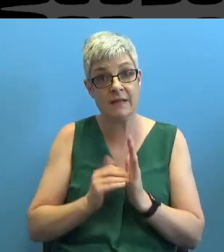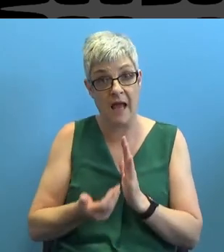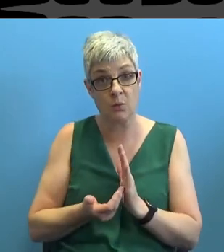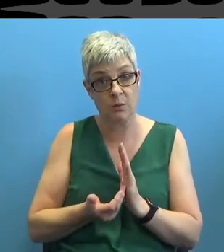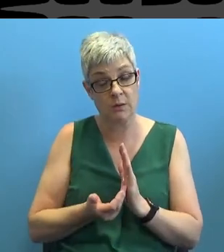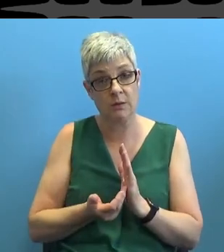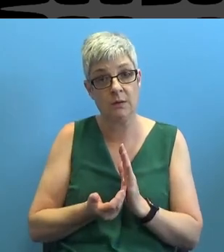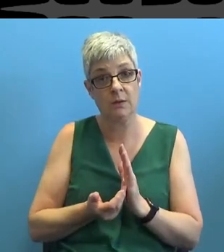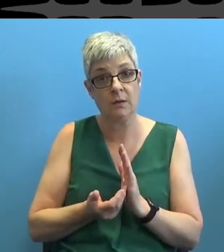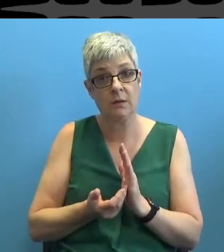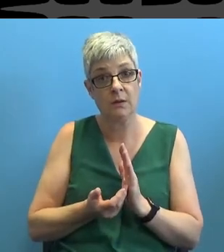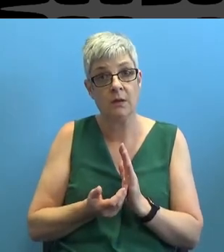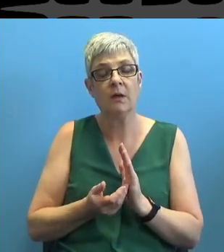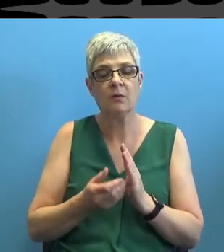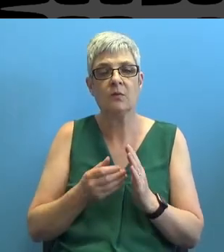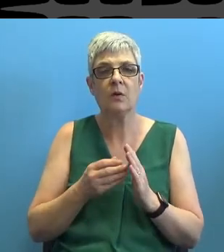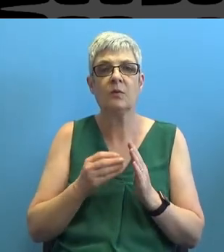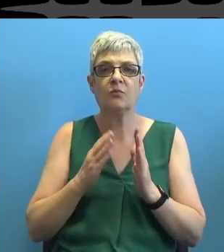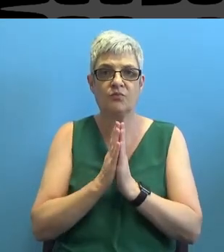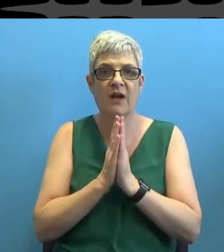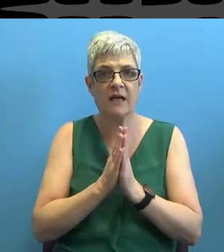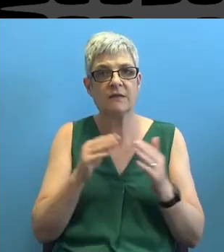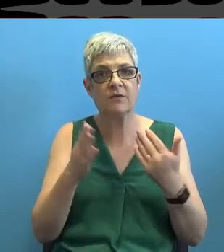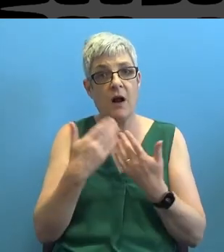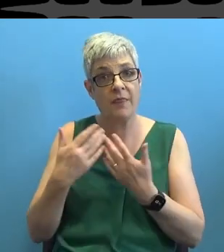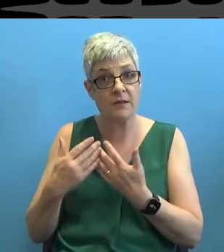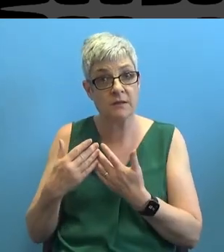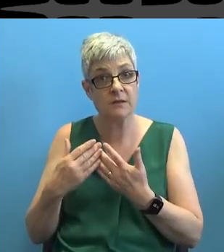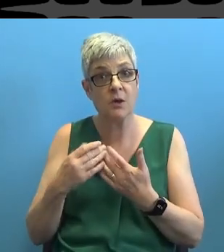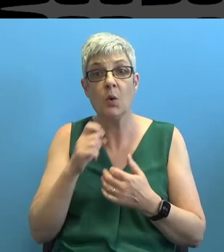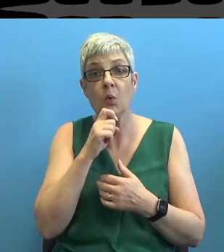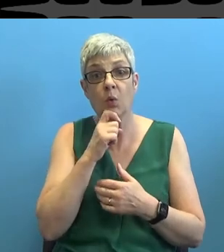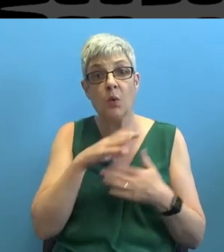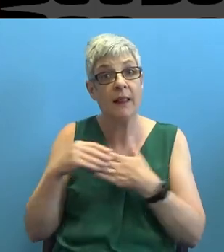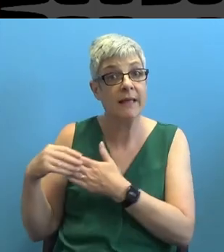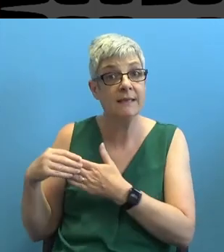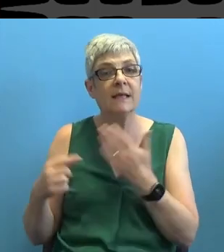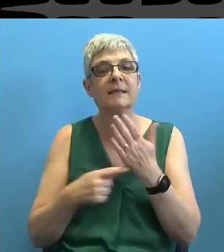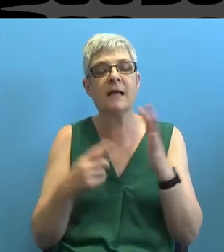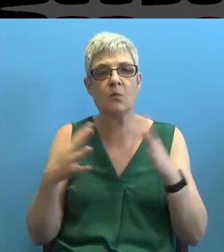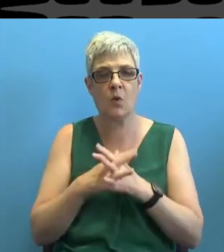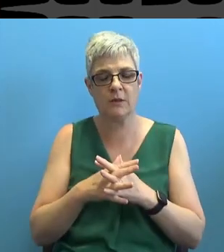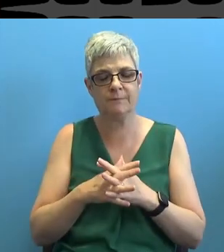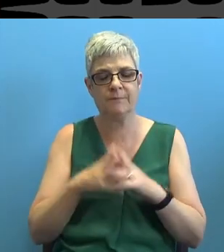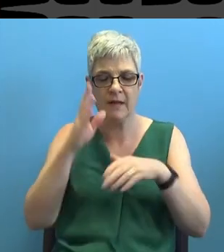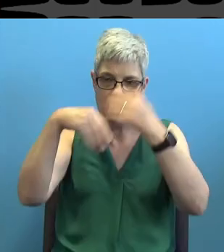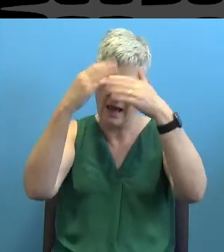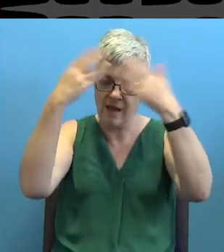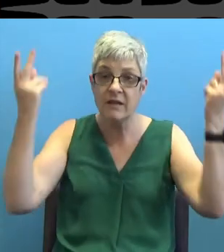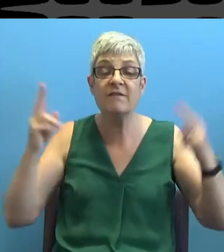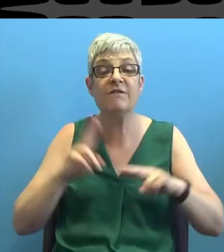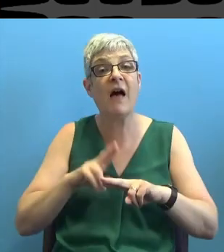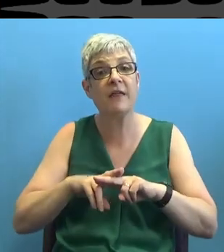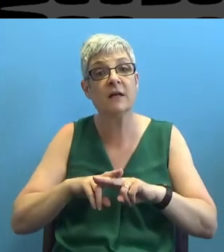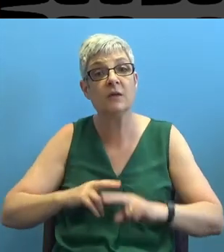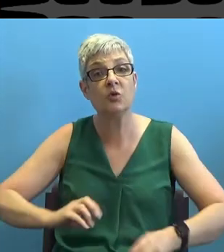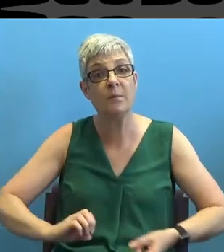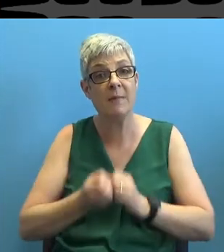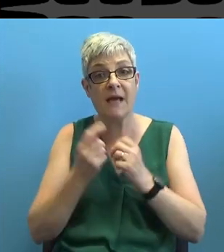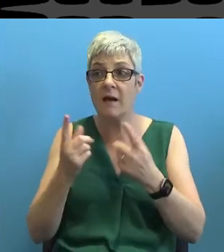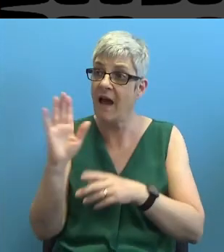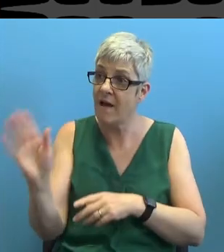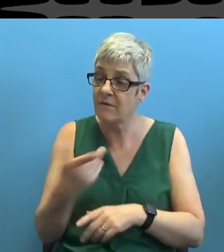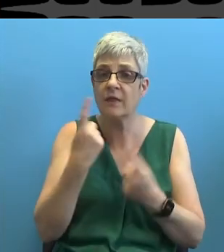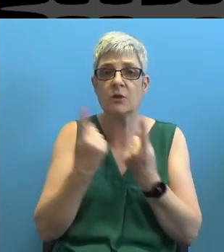Now going to be led in our prayers for others by Tim Ward. Heavenly Father, you are the one who makes all things